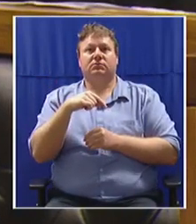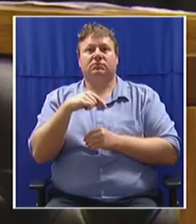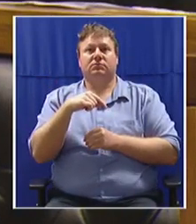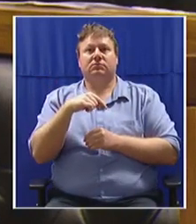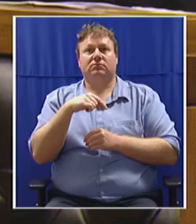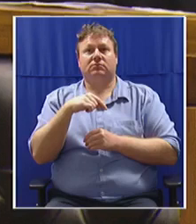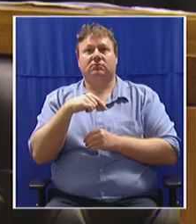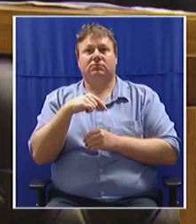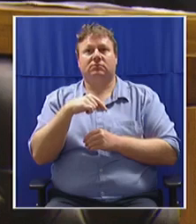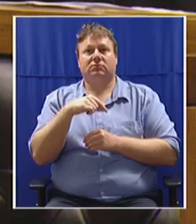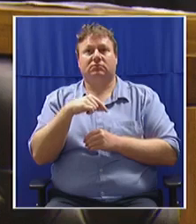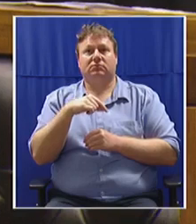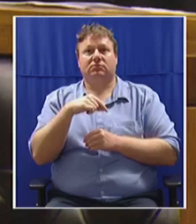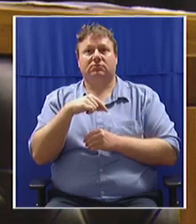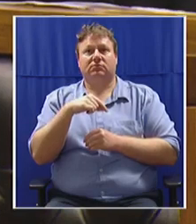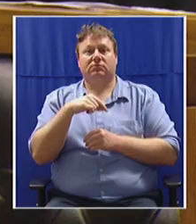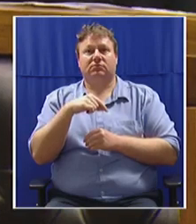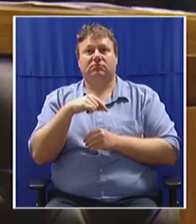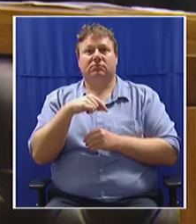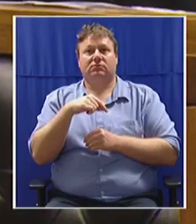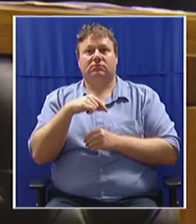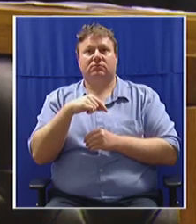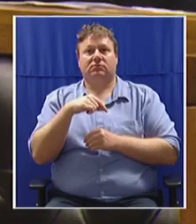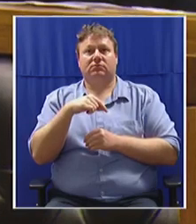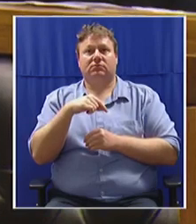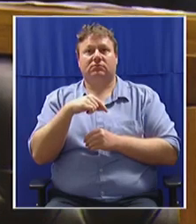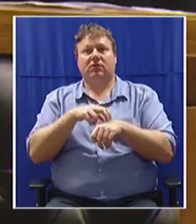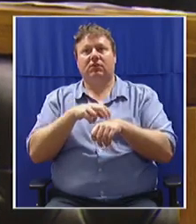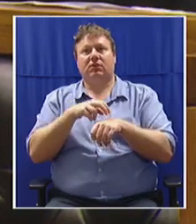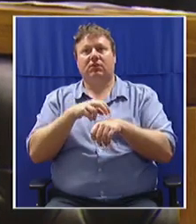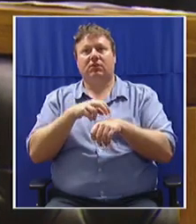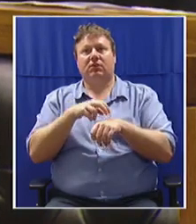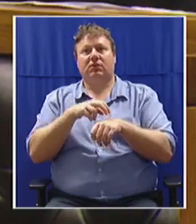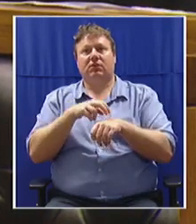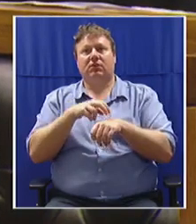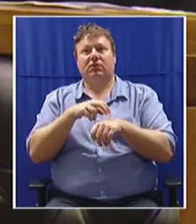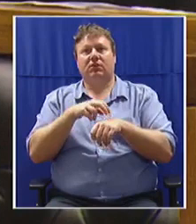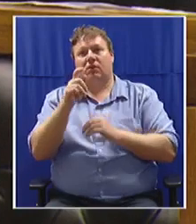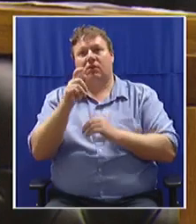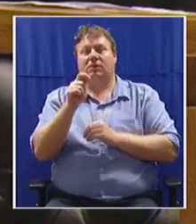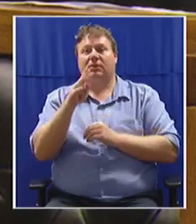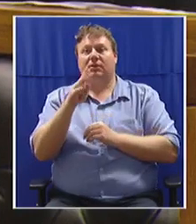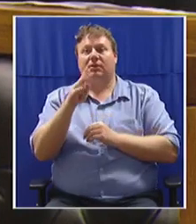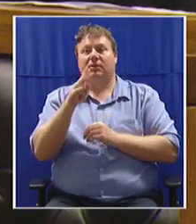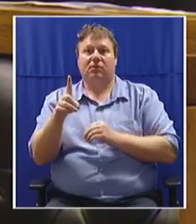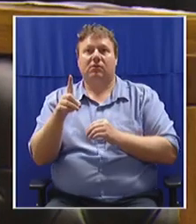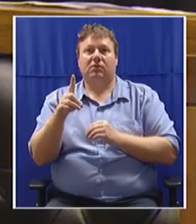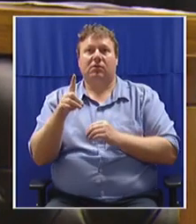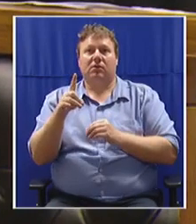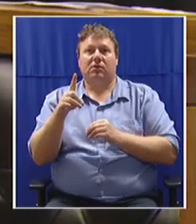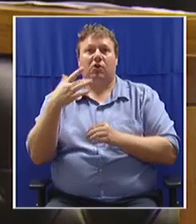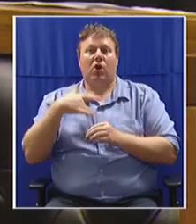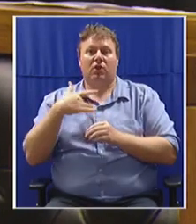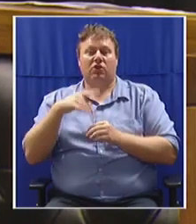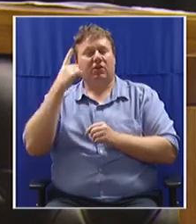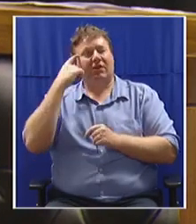below what you call the TVET college. We must think of a